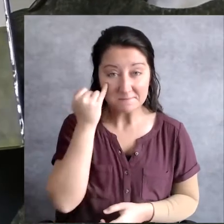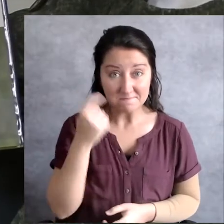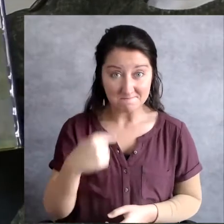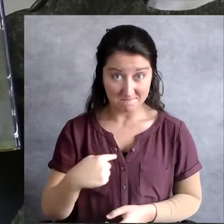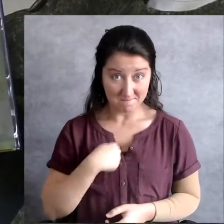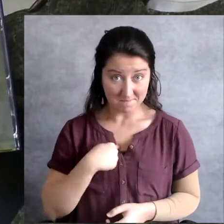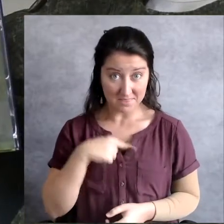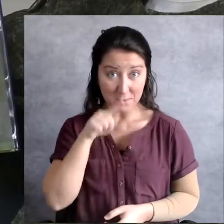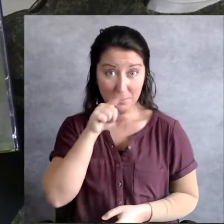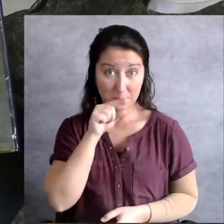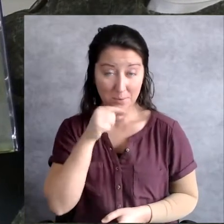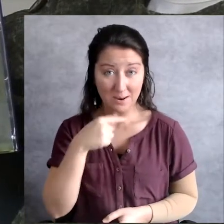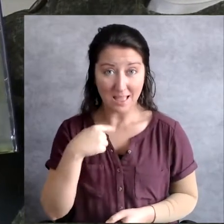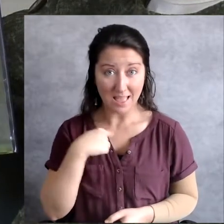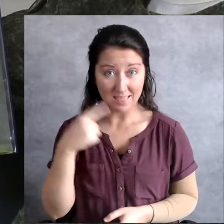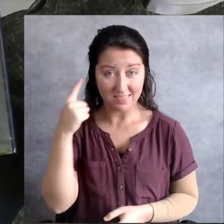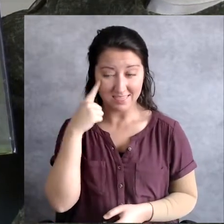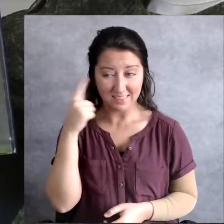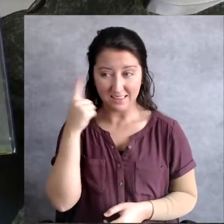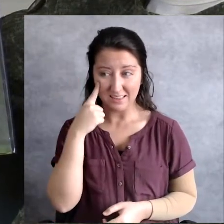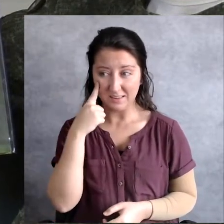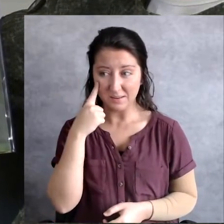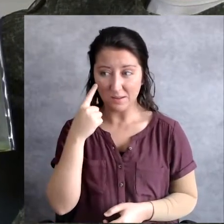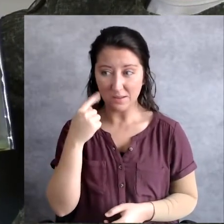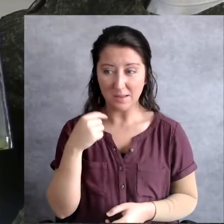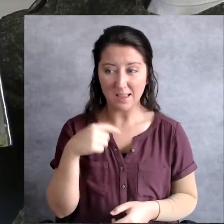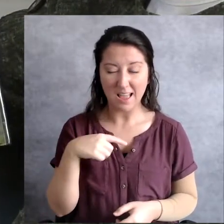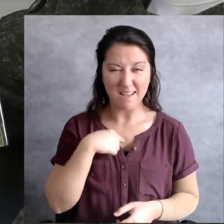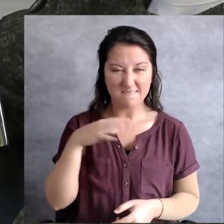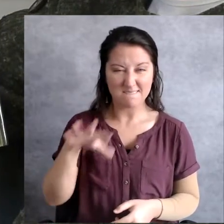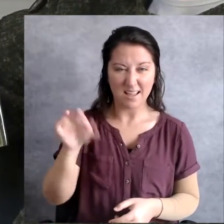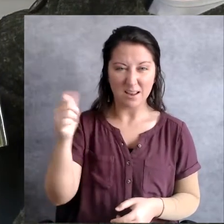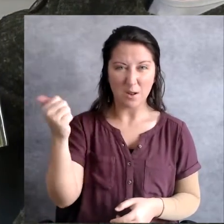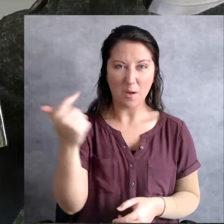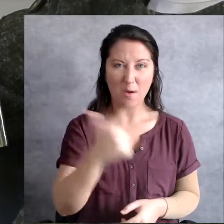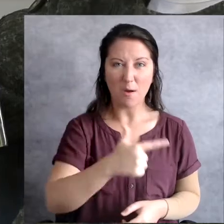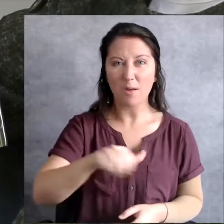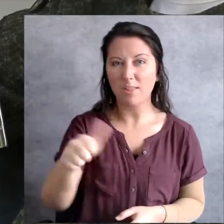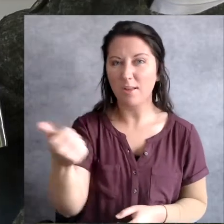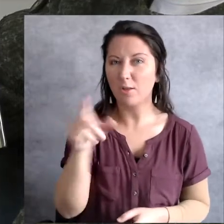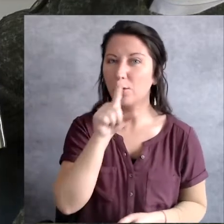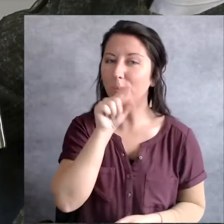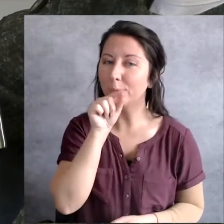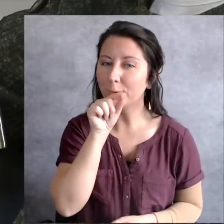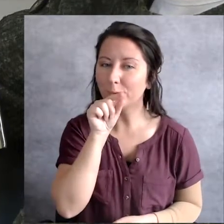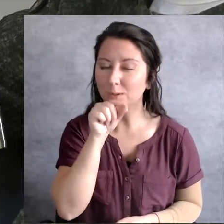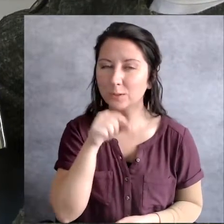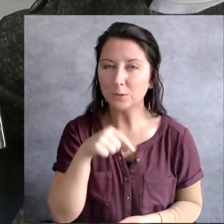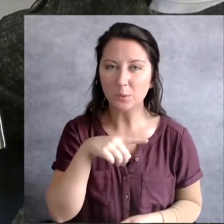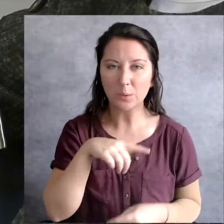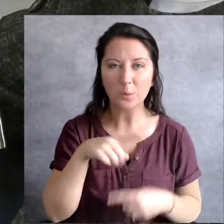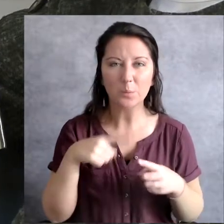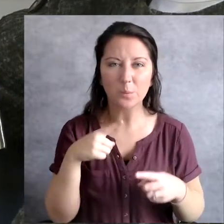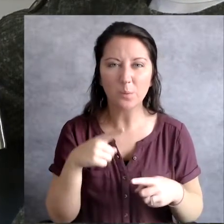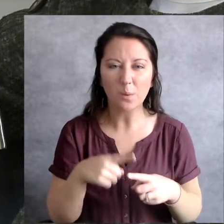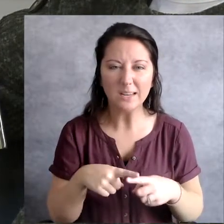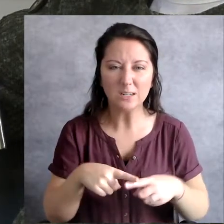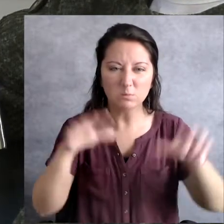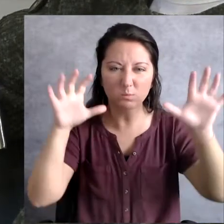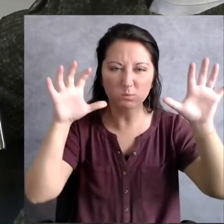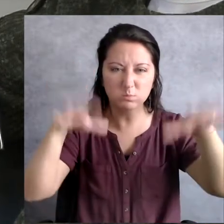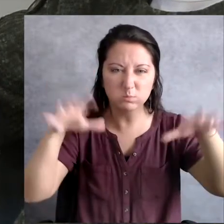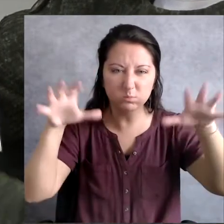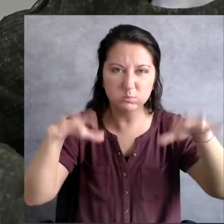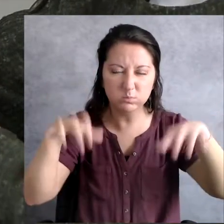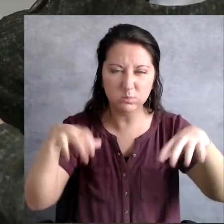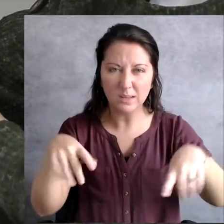If I were a bird, I think where all the other birds go when it's storming and they can't